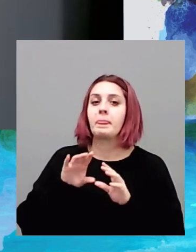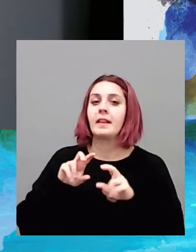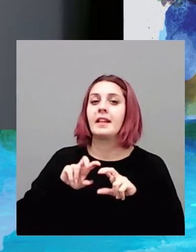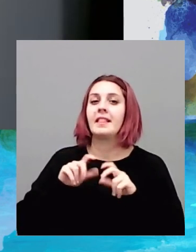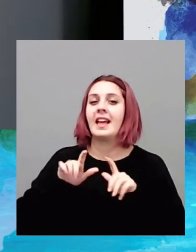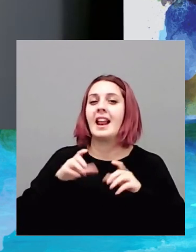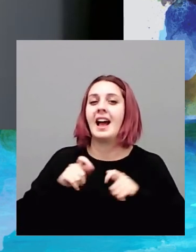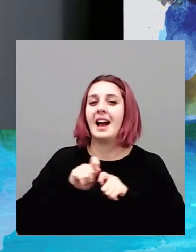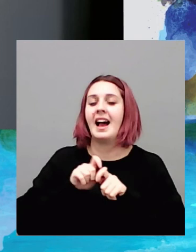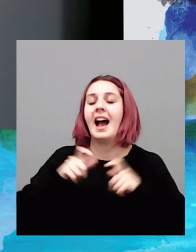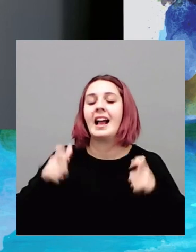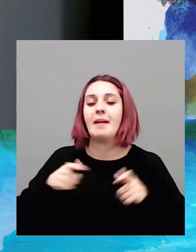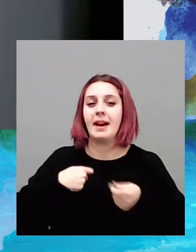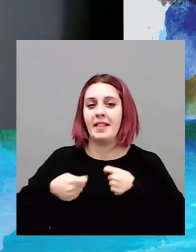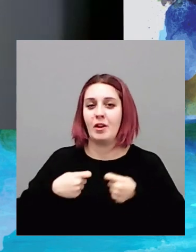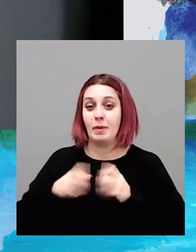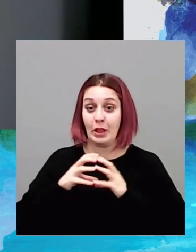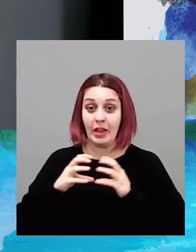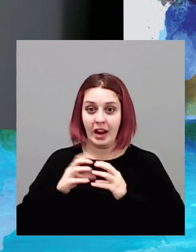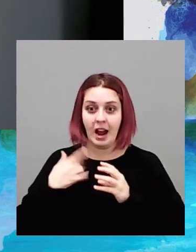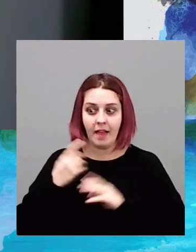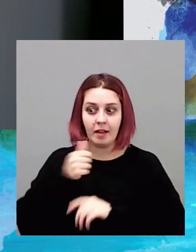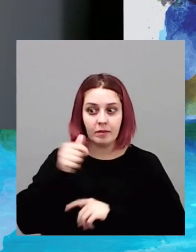diploma as travel guides.